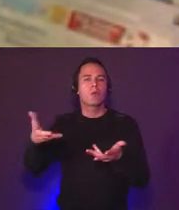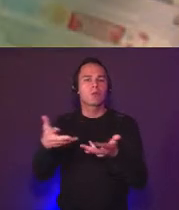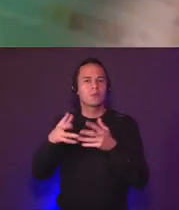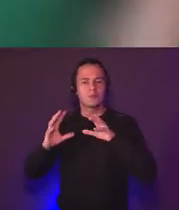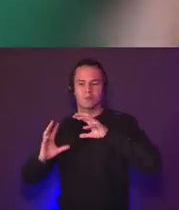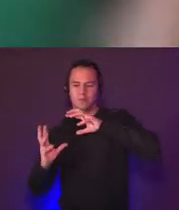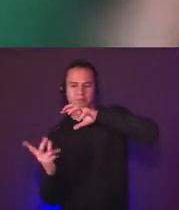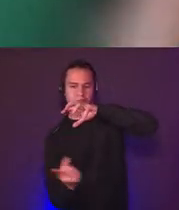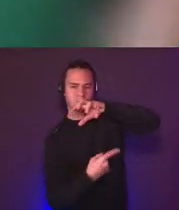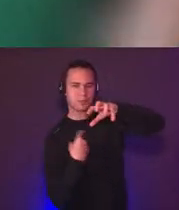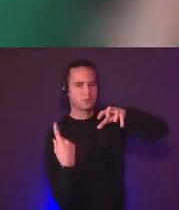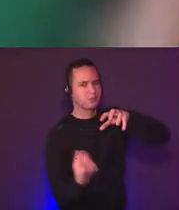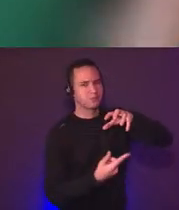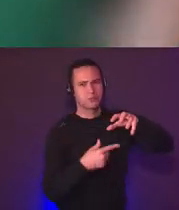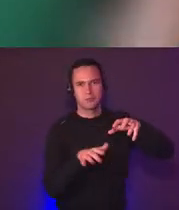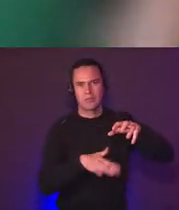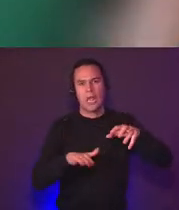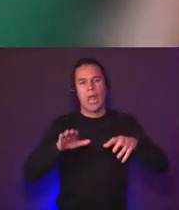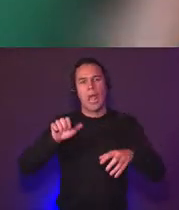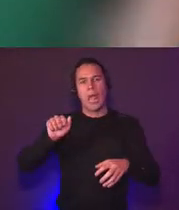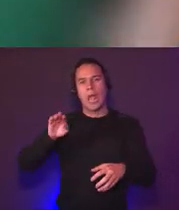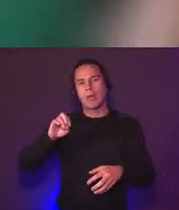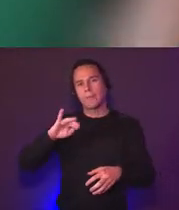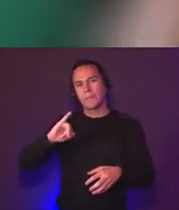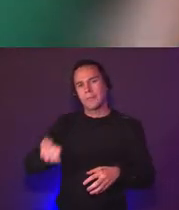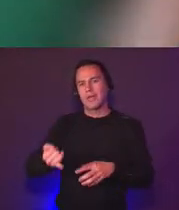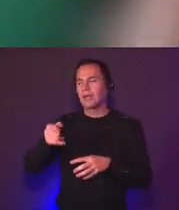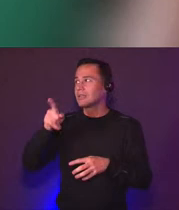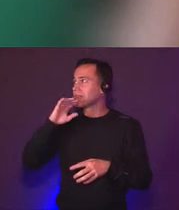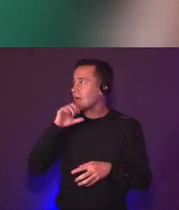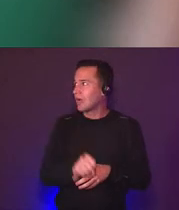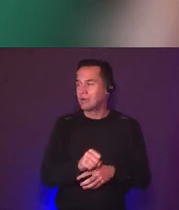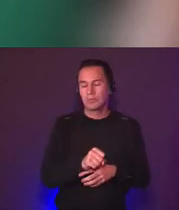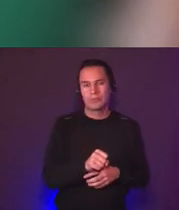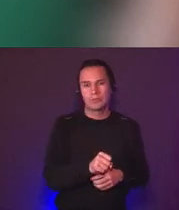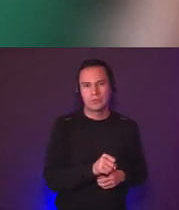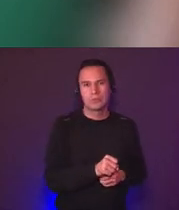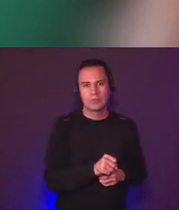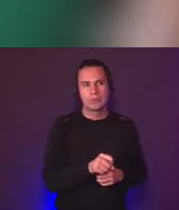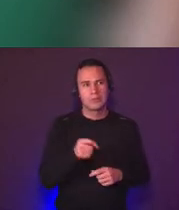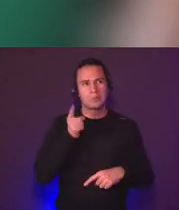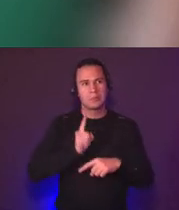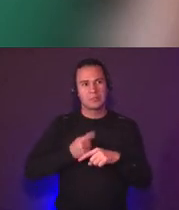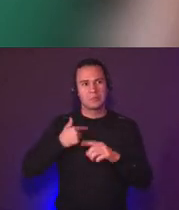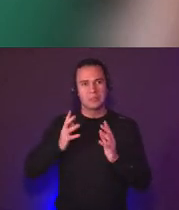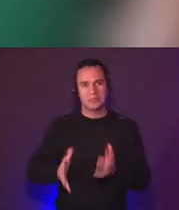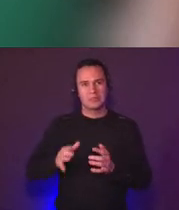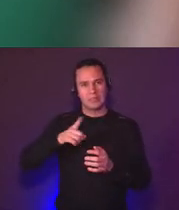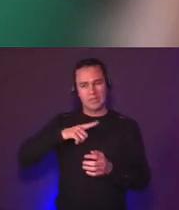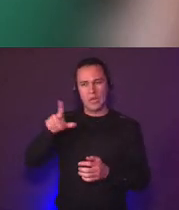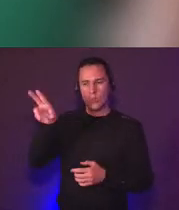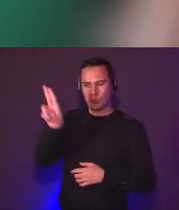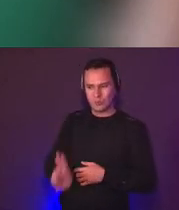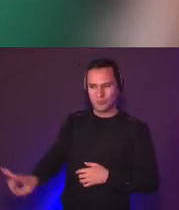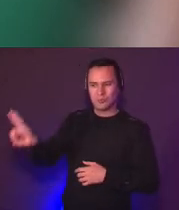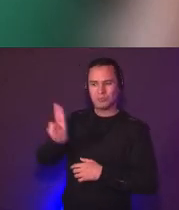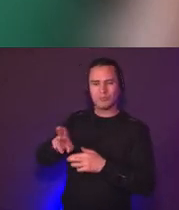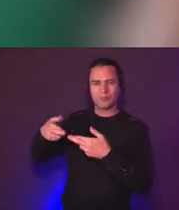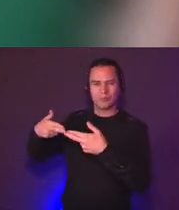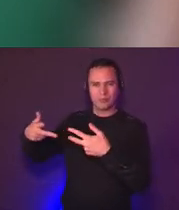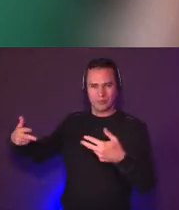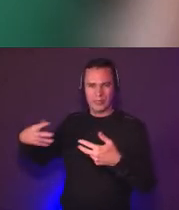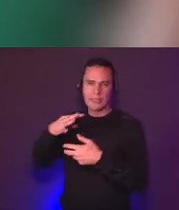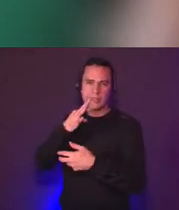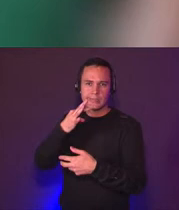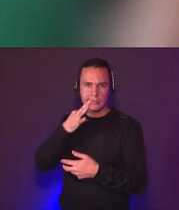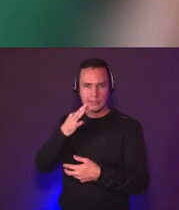Brazilian journalists went so quickly. Once the tools were out there, once the knowledge was there, in a few